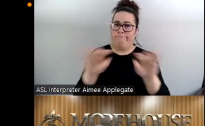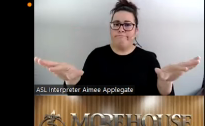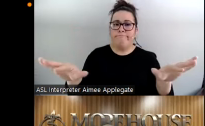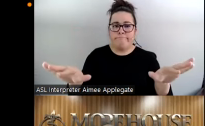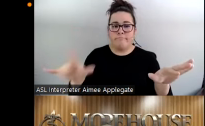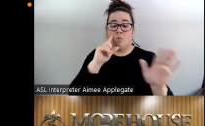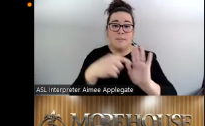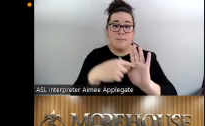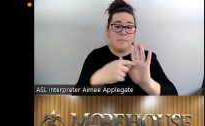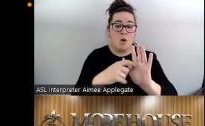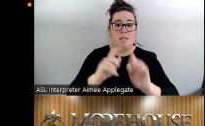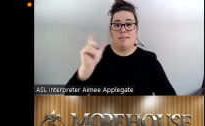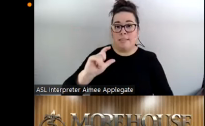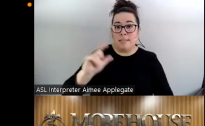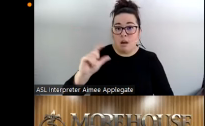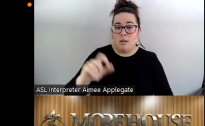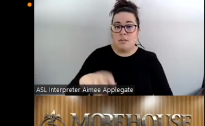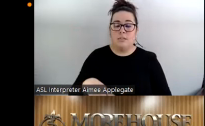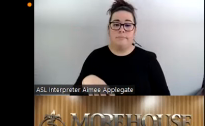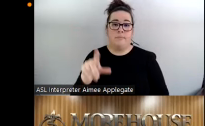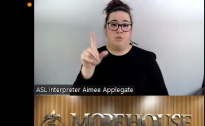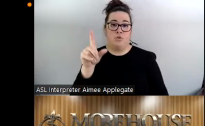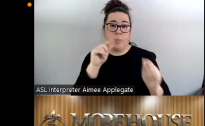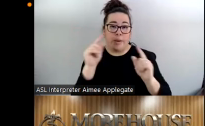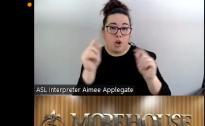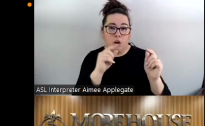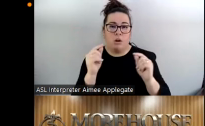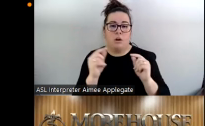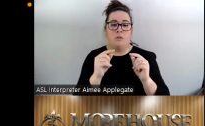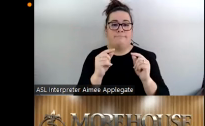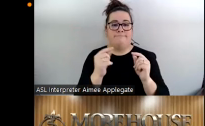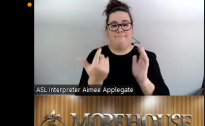example, TikTok versus Twitter, right? Again, there are a